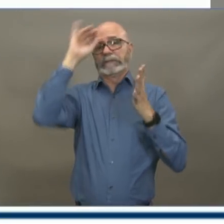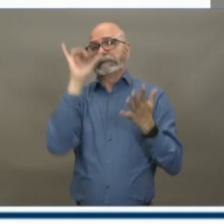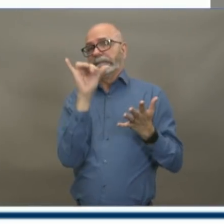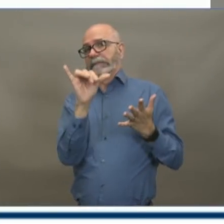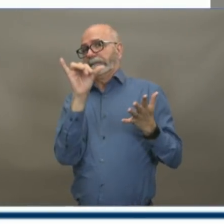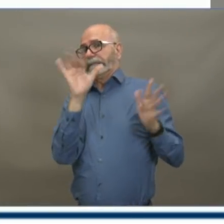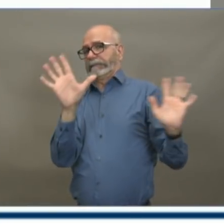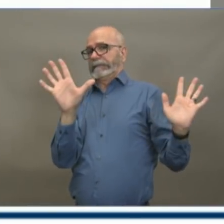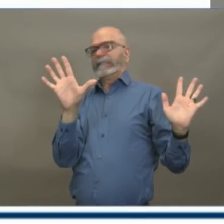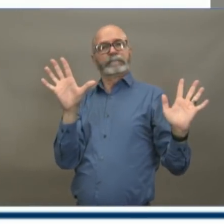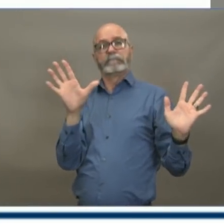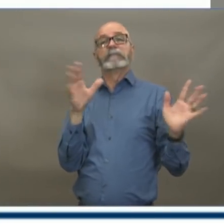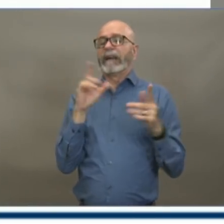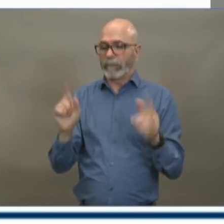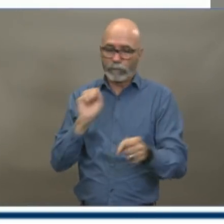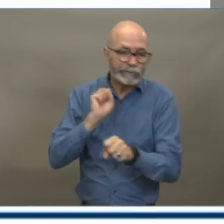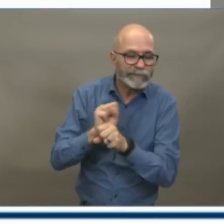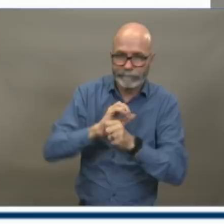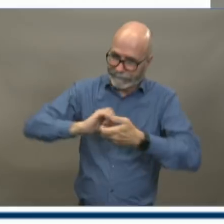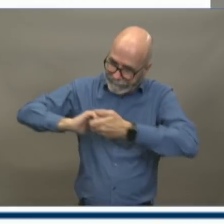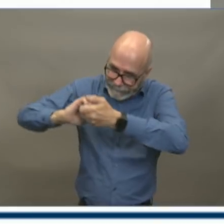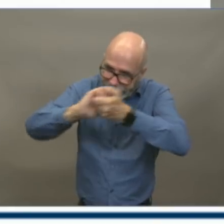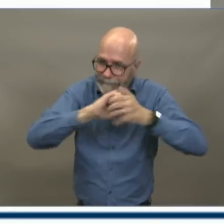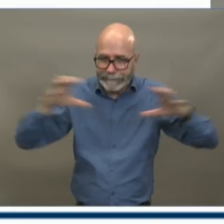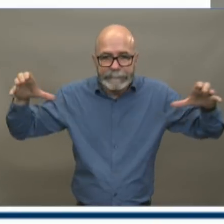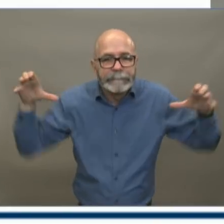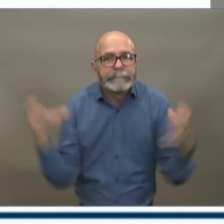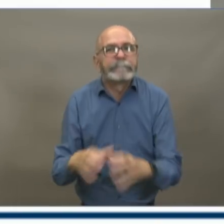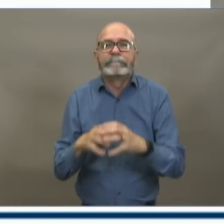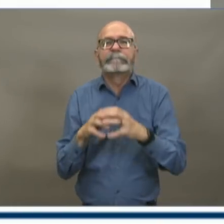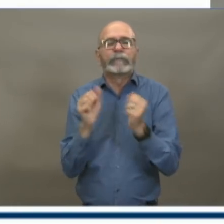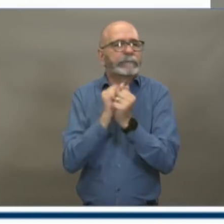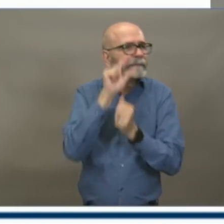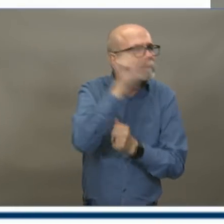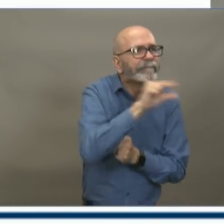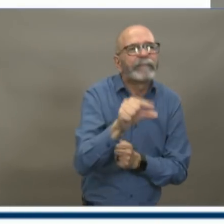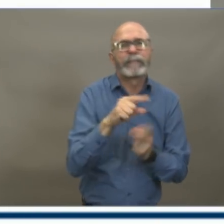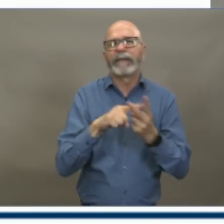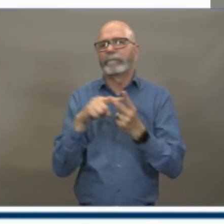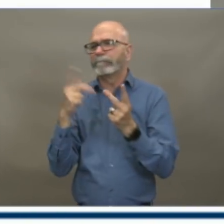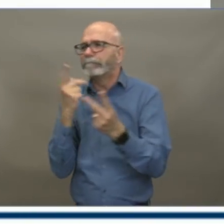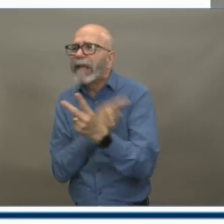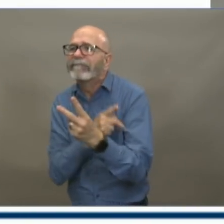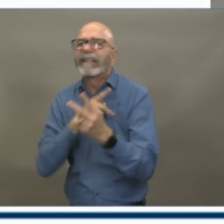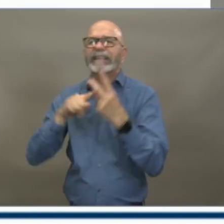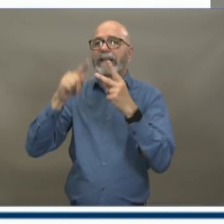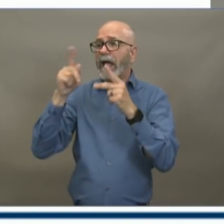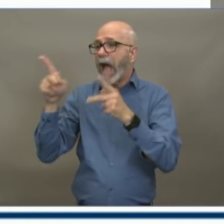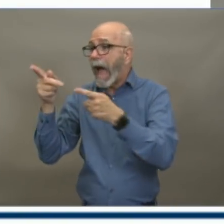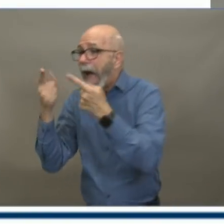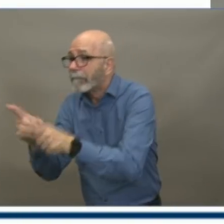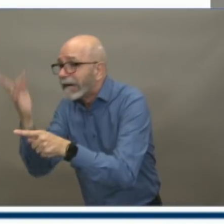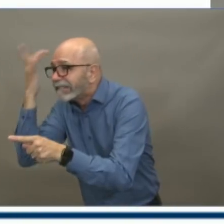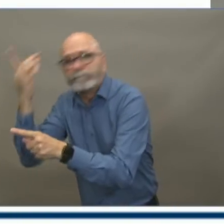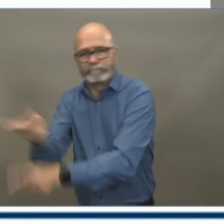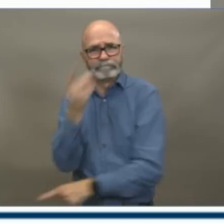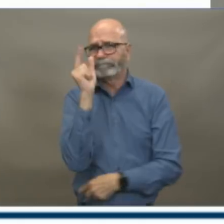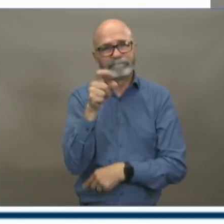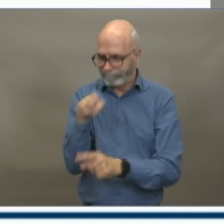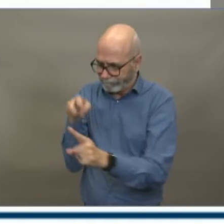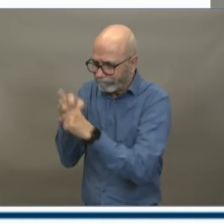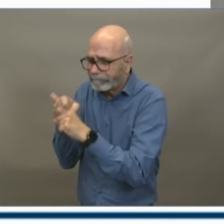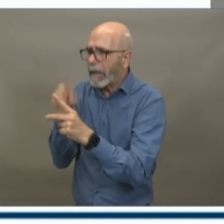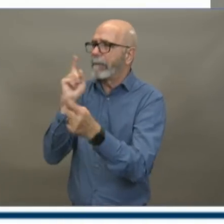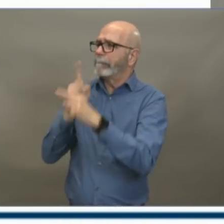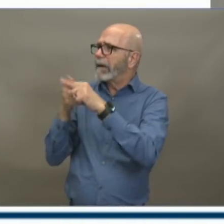and government, and swift action when necessary, and a slow, cautious reopening. Nova Scotians have